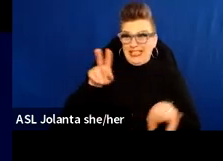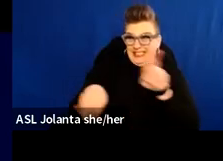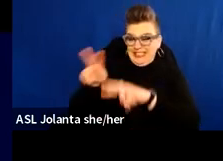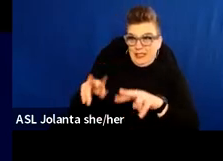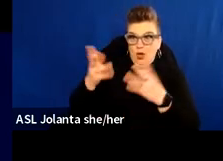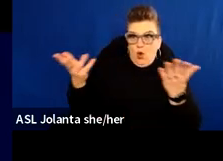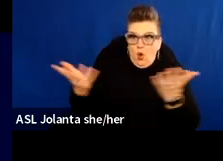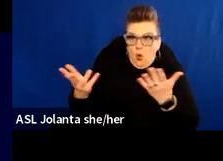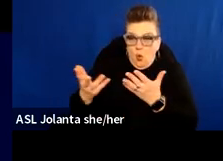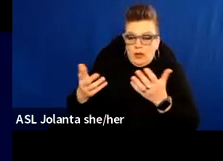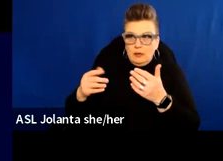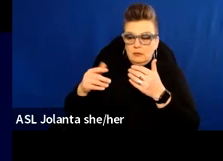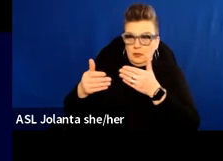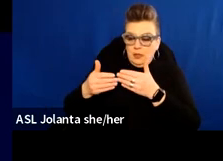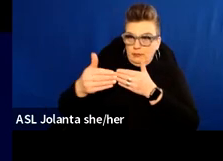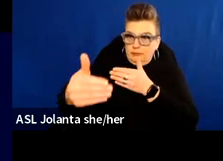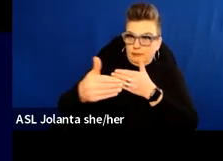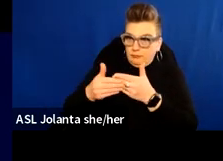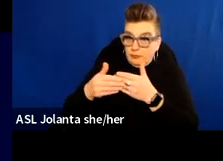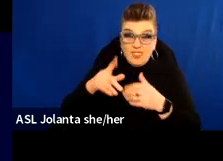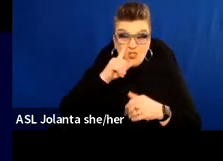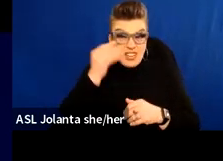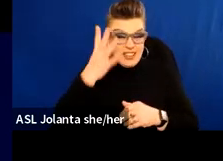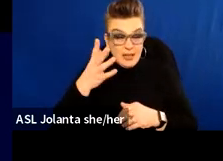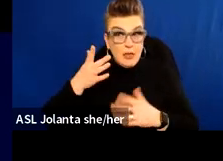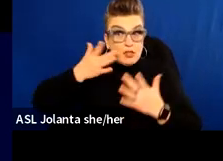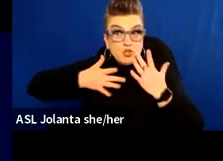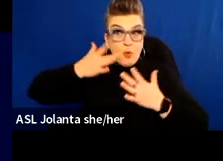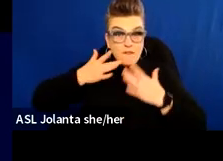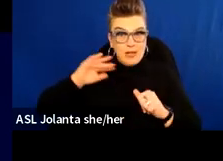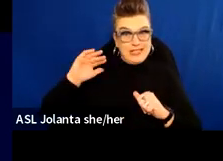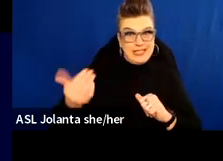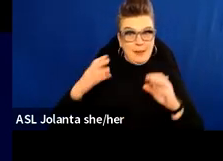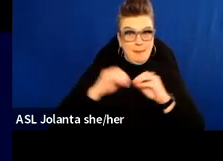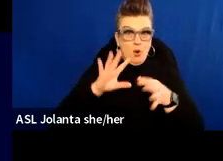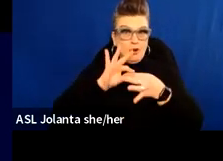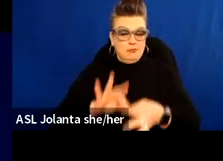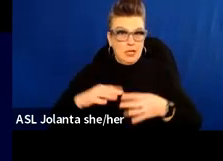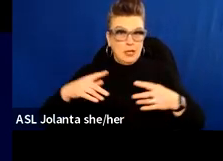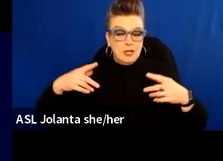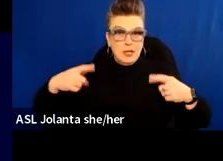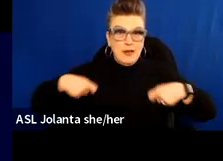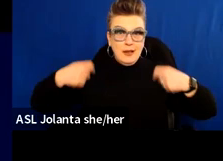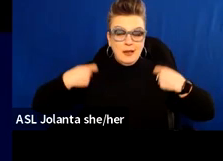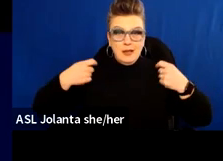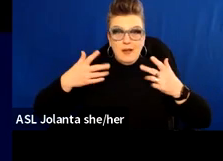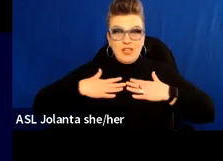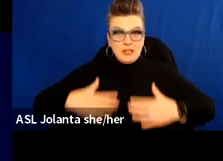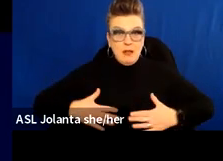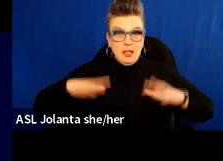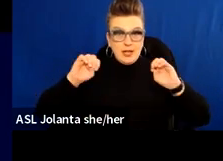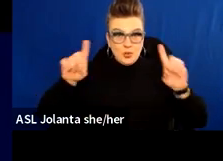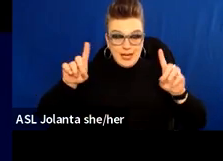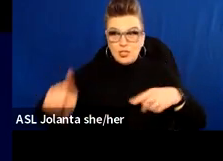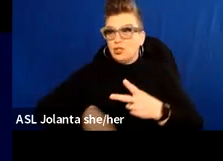schools is actually more around phys ed and things like that but then also funding around language and a few